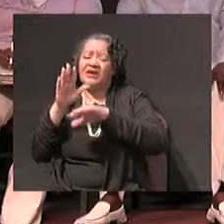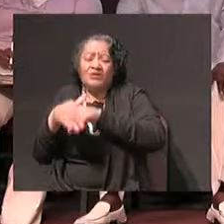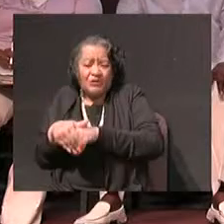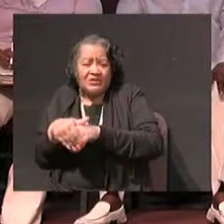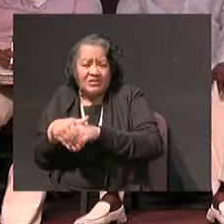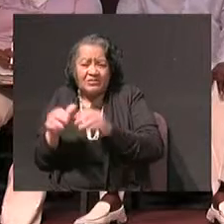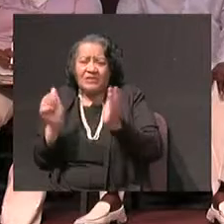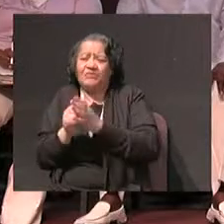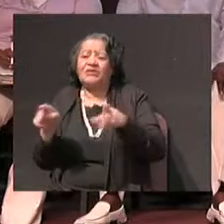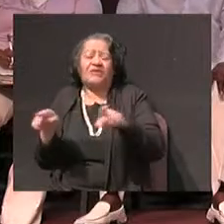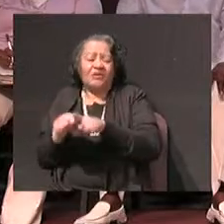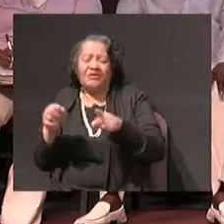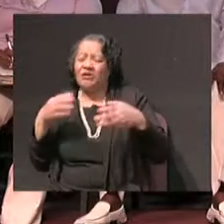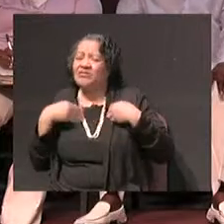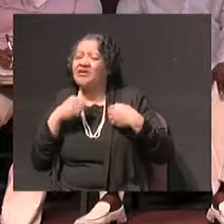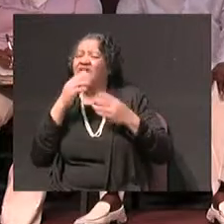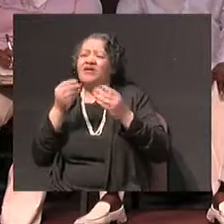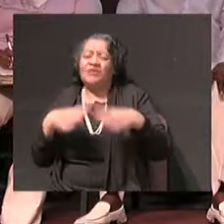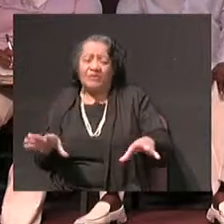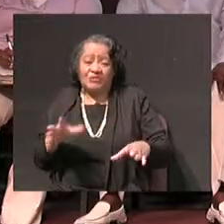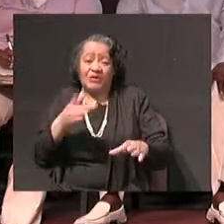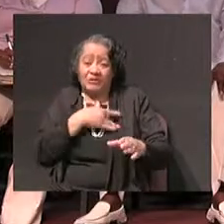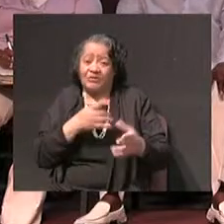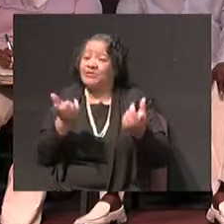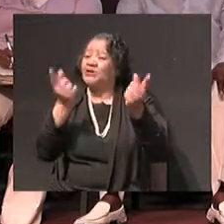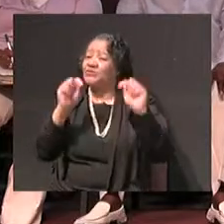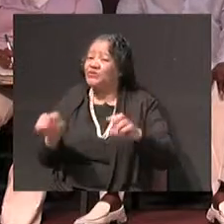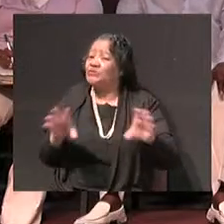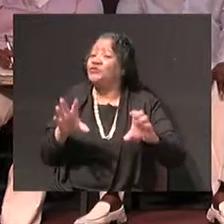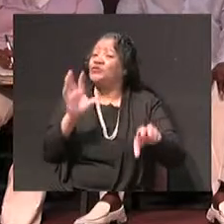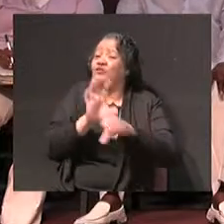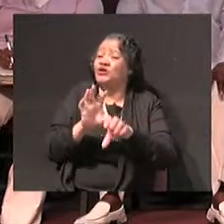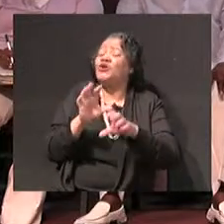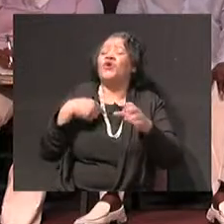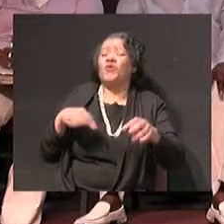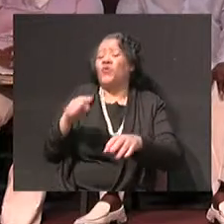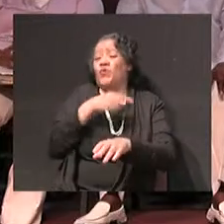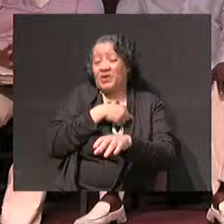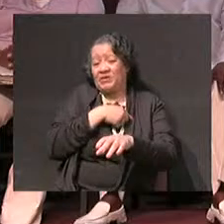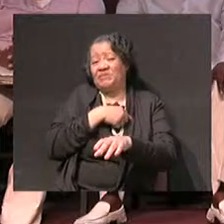pretending as that they had not lost hope. You know how we try to do in church?